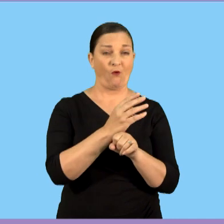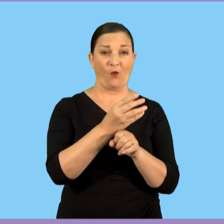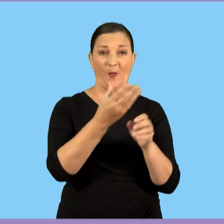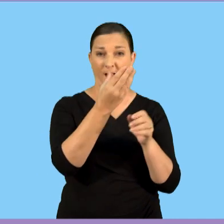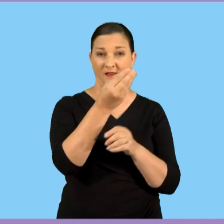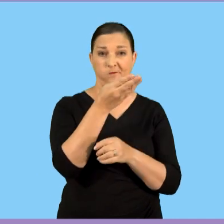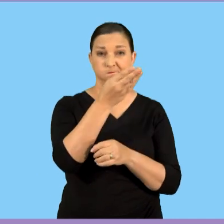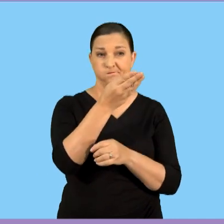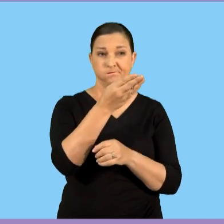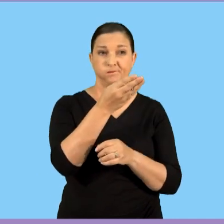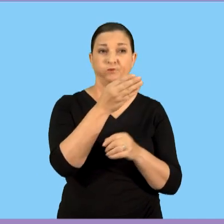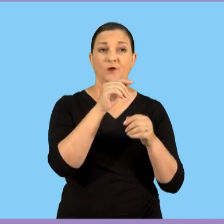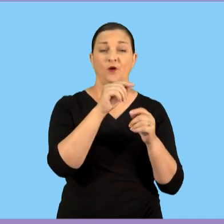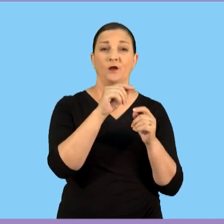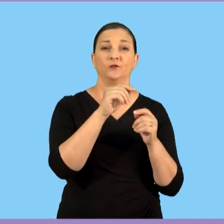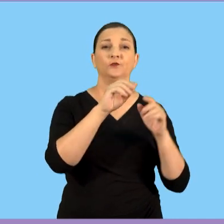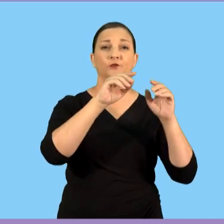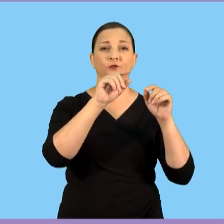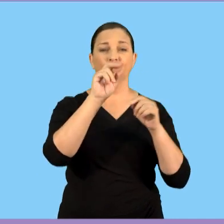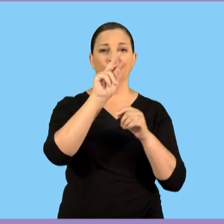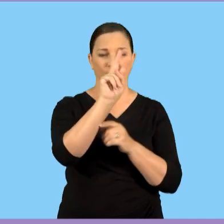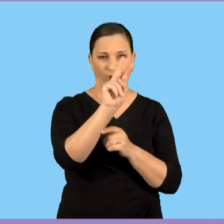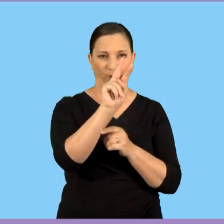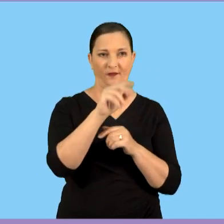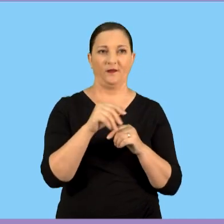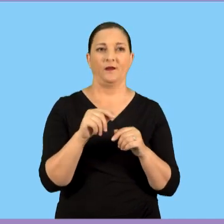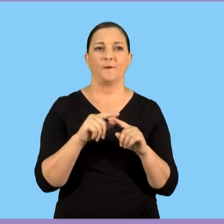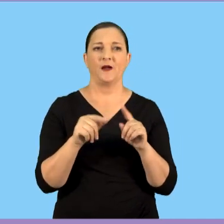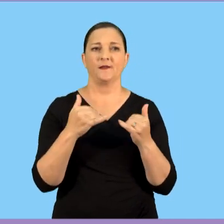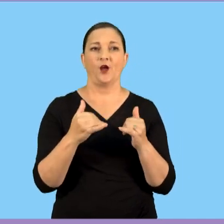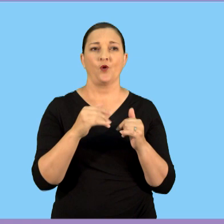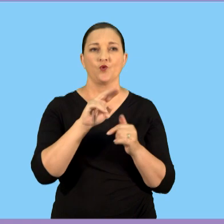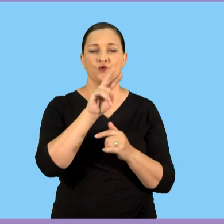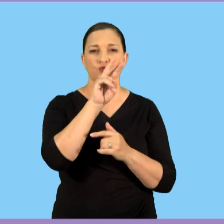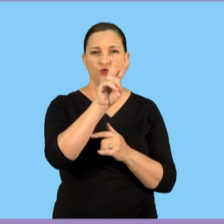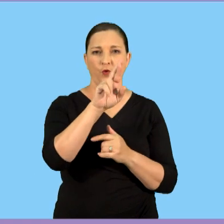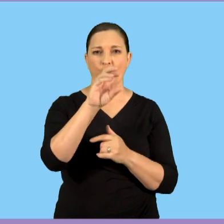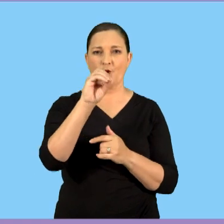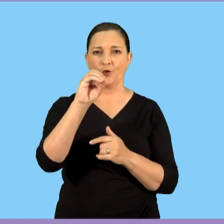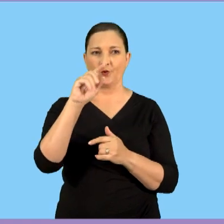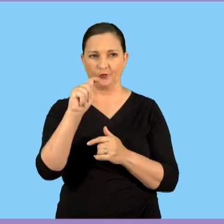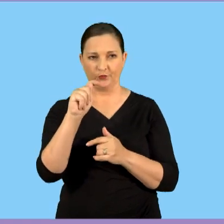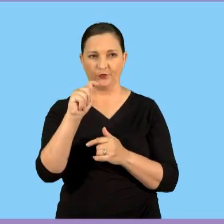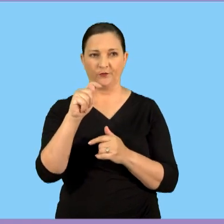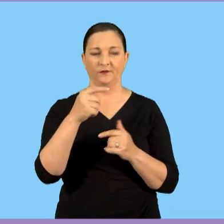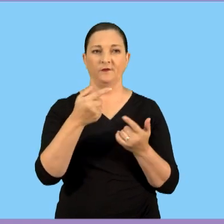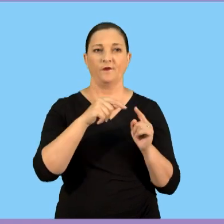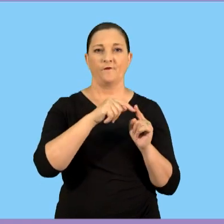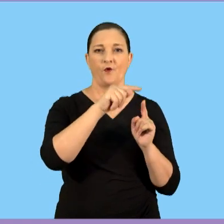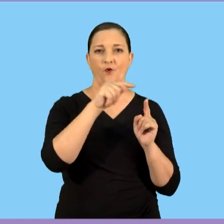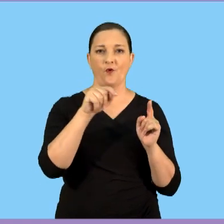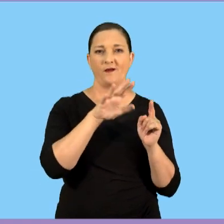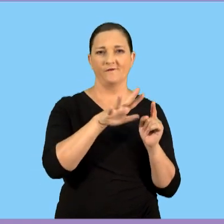is being squared. We have that divided by the square root of 5 squared